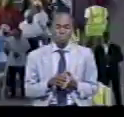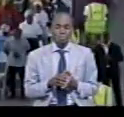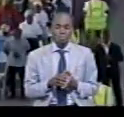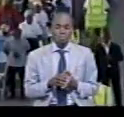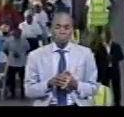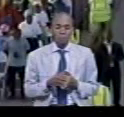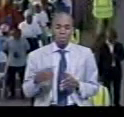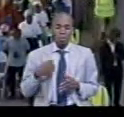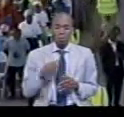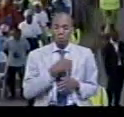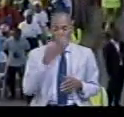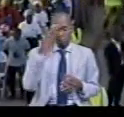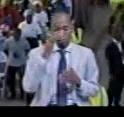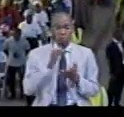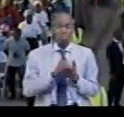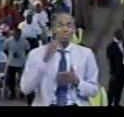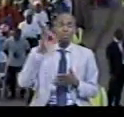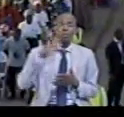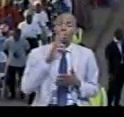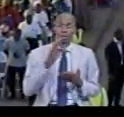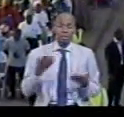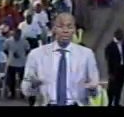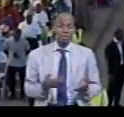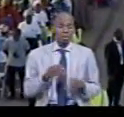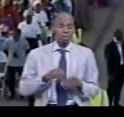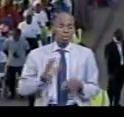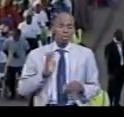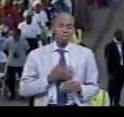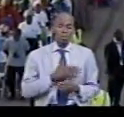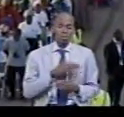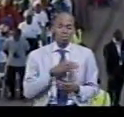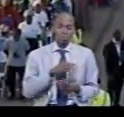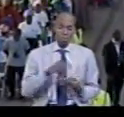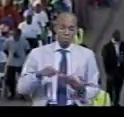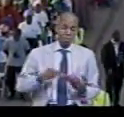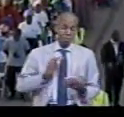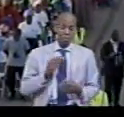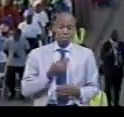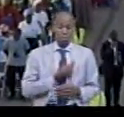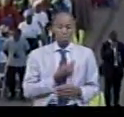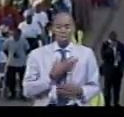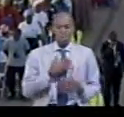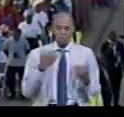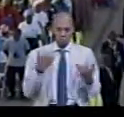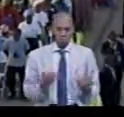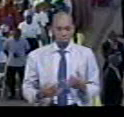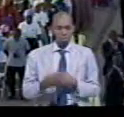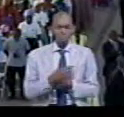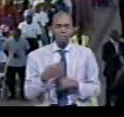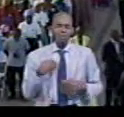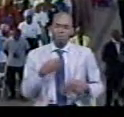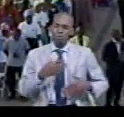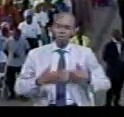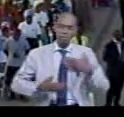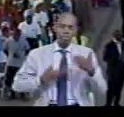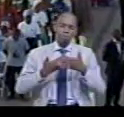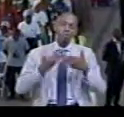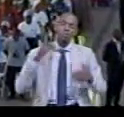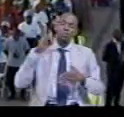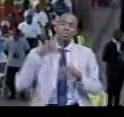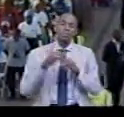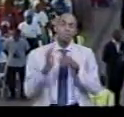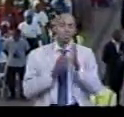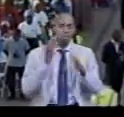We know that you are here in our midst. And today we'll rejoice before you in Jesus'